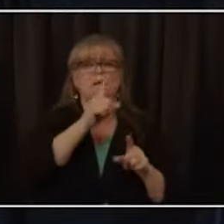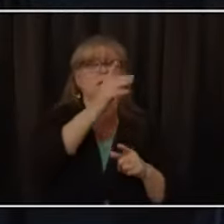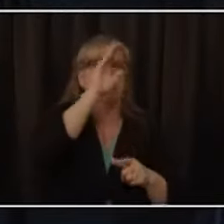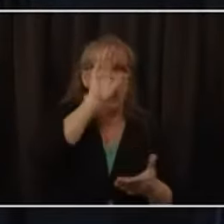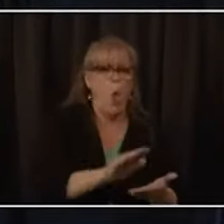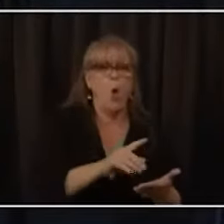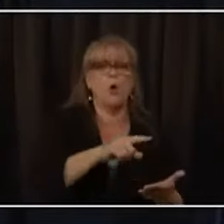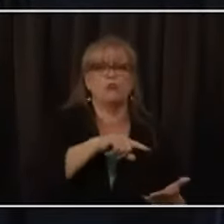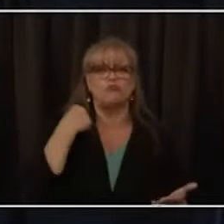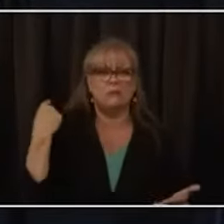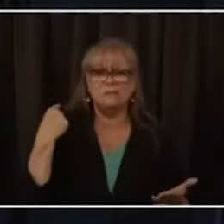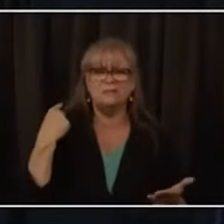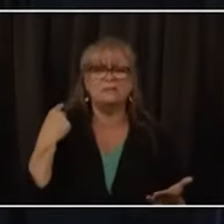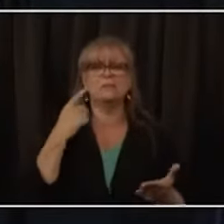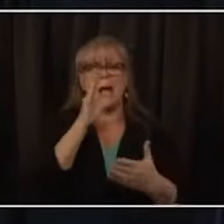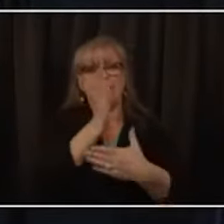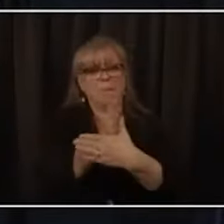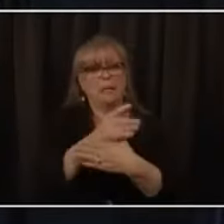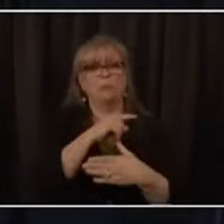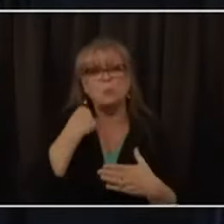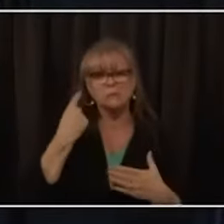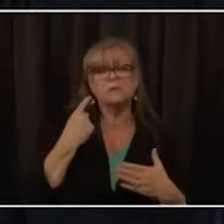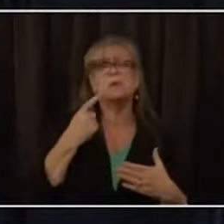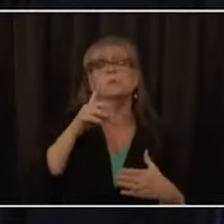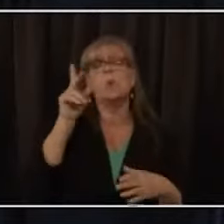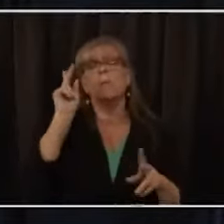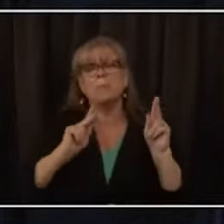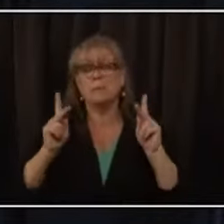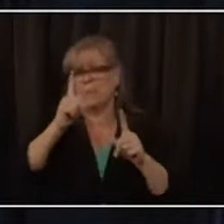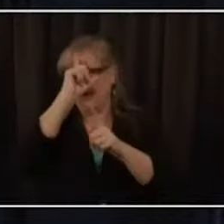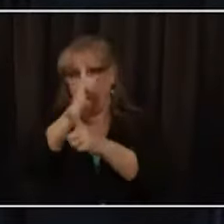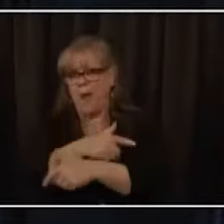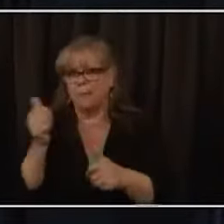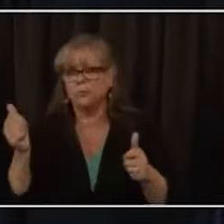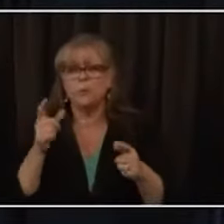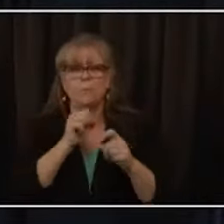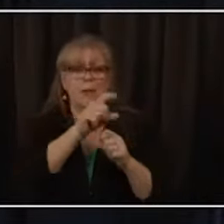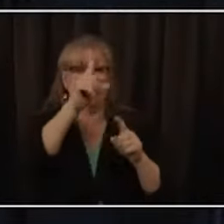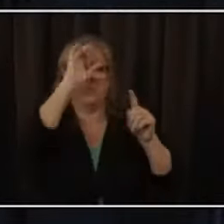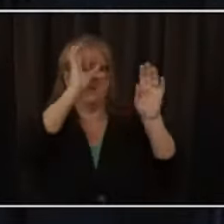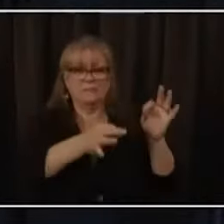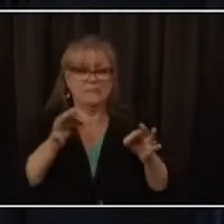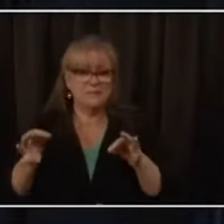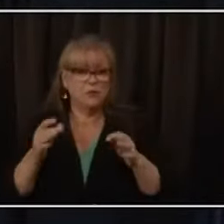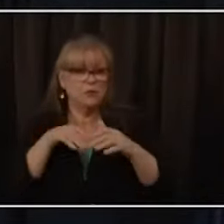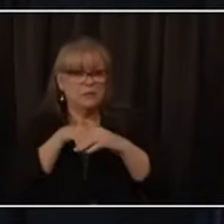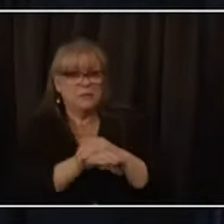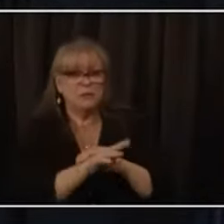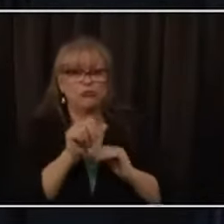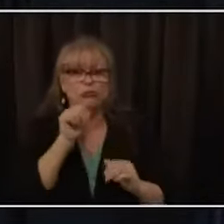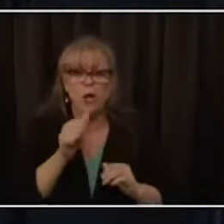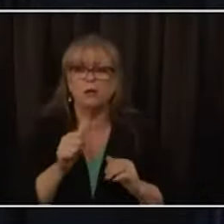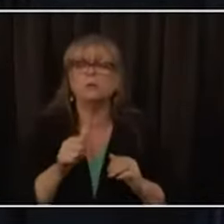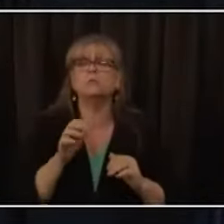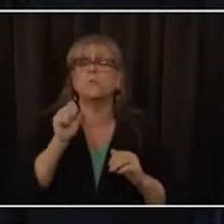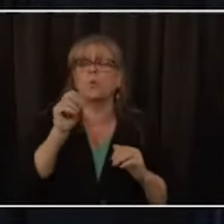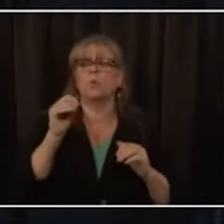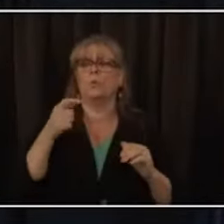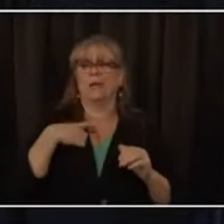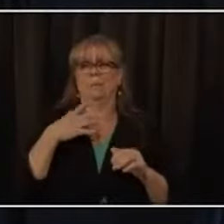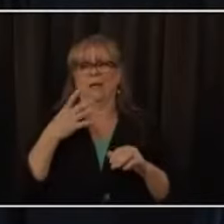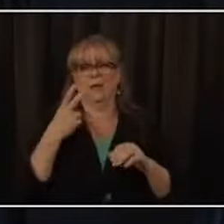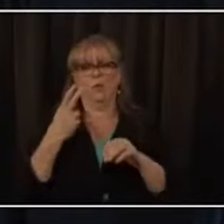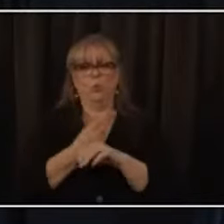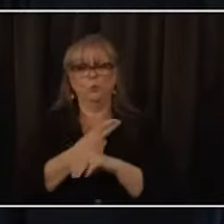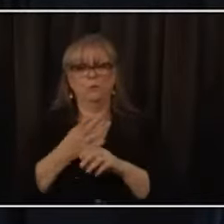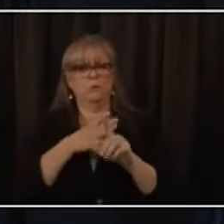should be empowered to make the best decisions for them. And that's been our judgment, with the overall goal of making sure that everybody who